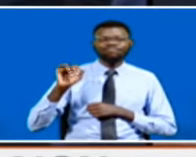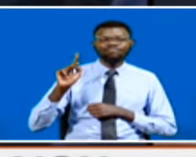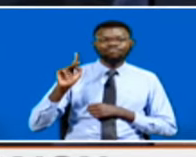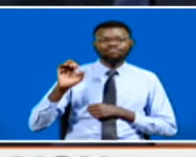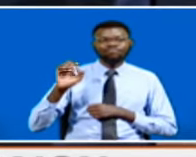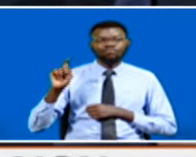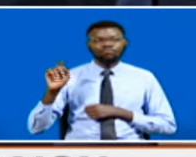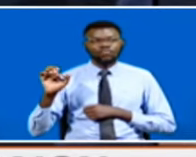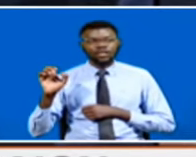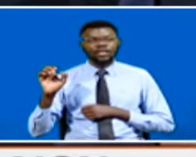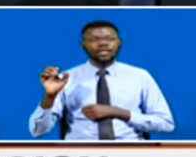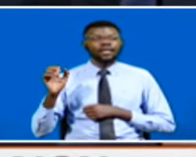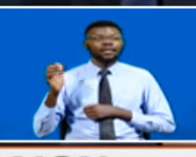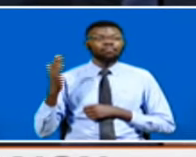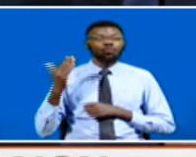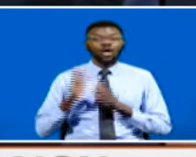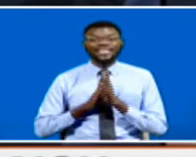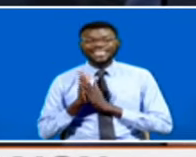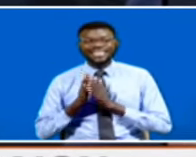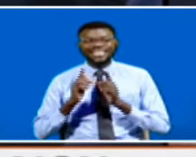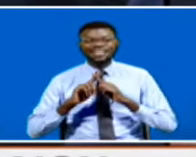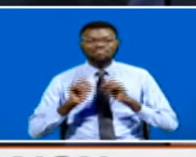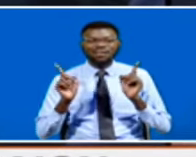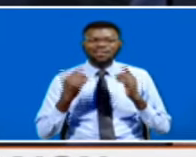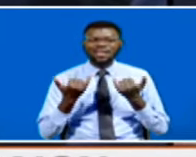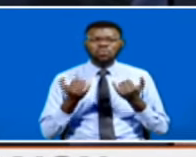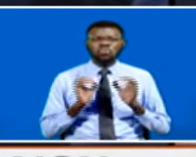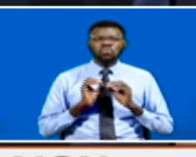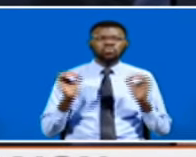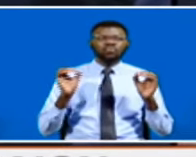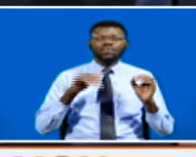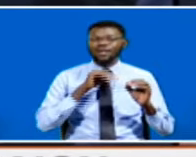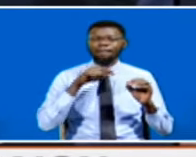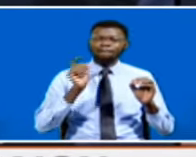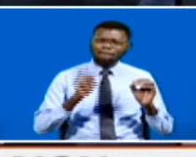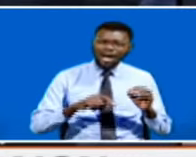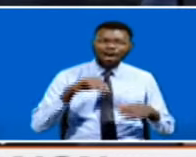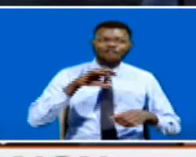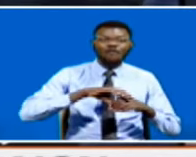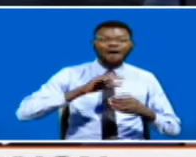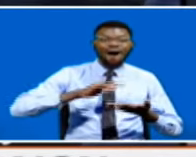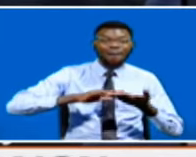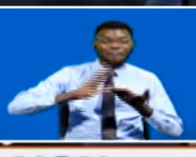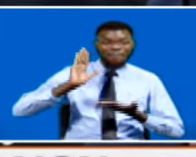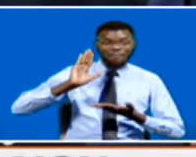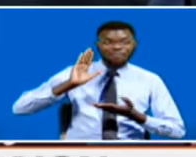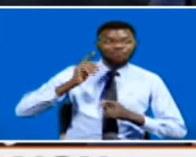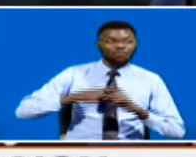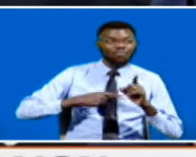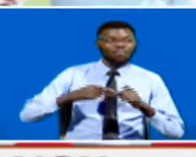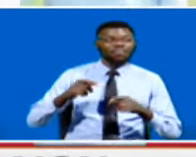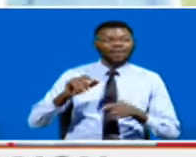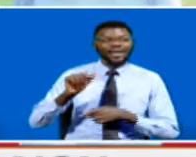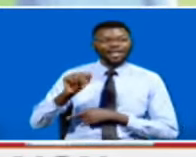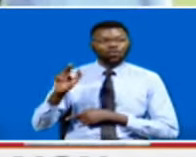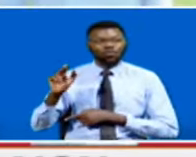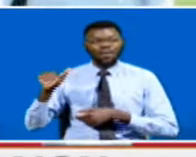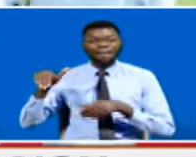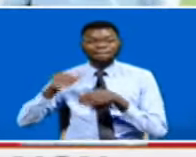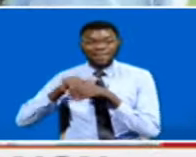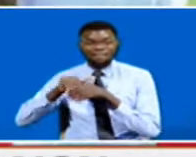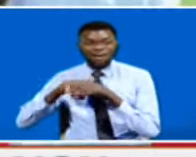angling for the same position. To win the election, Odinga must get a majority of the votes from the African Union member states.